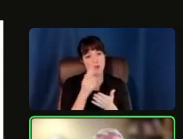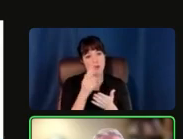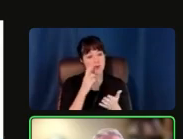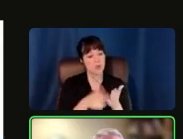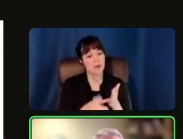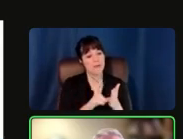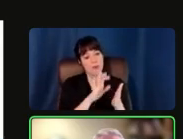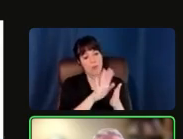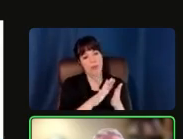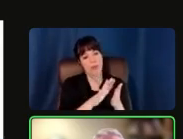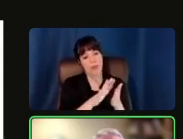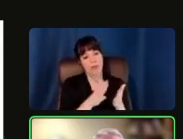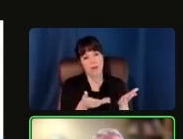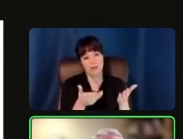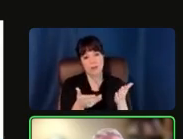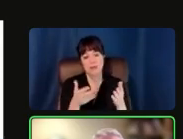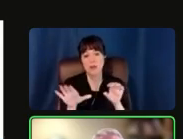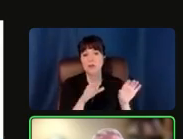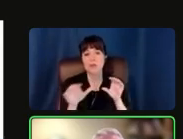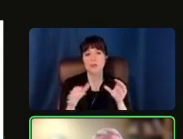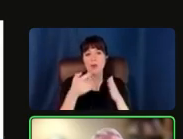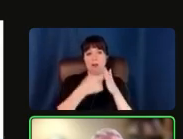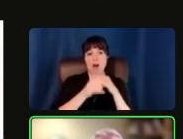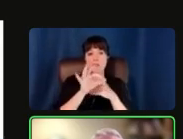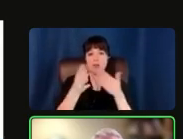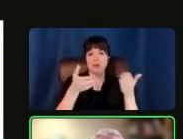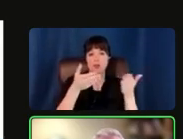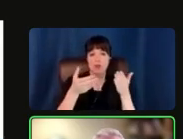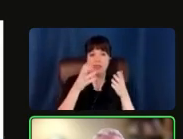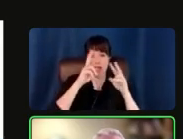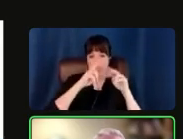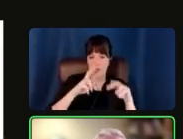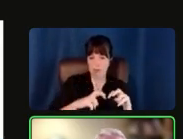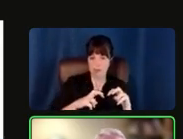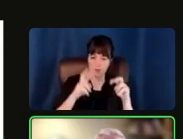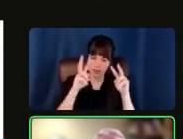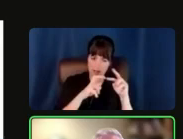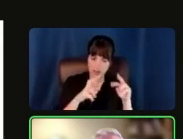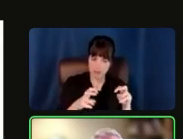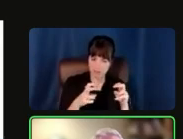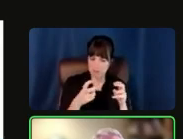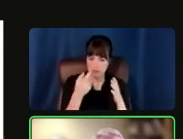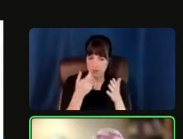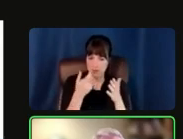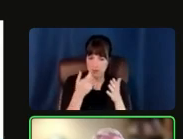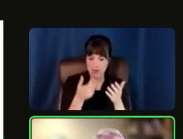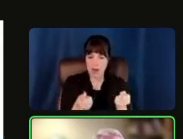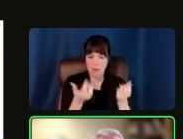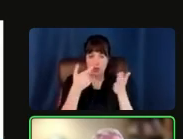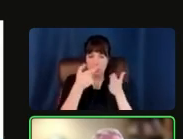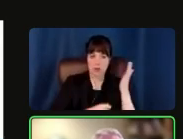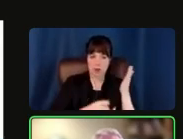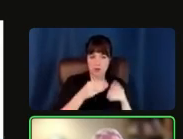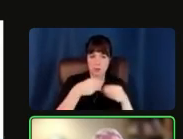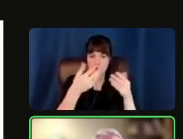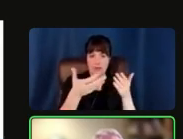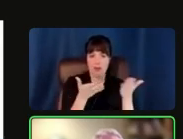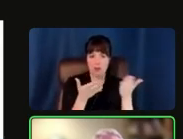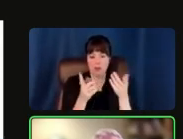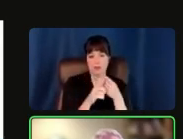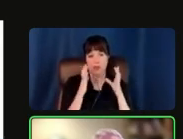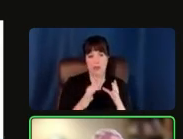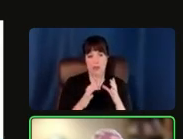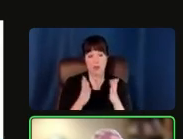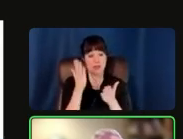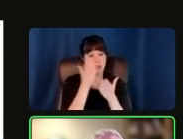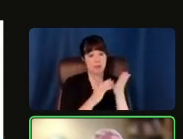what is called a cost of service analysis, which is an analysis of how much it costs to provide this service to customers. As